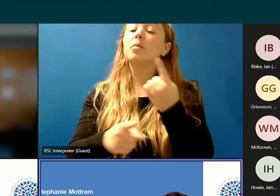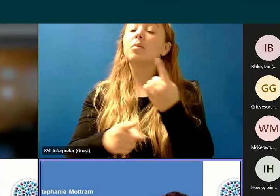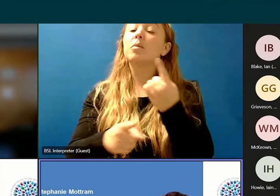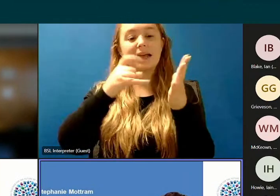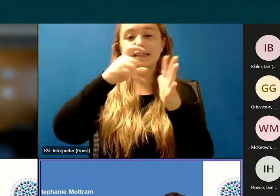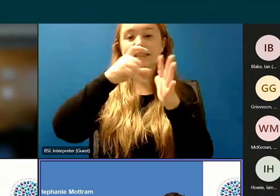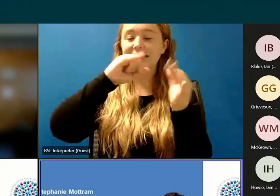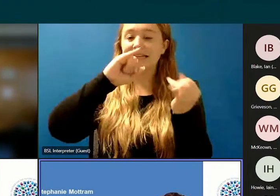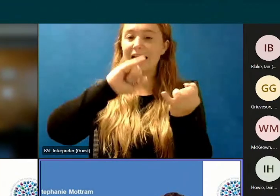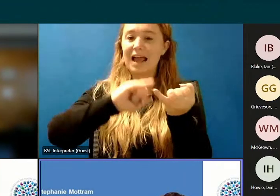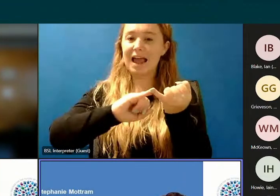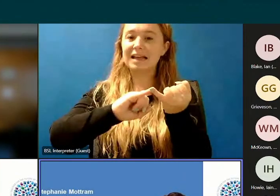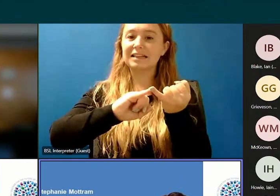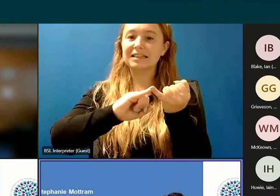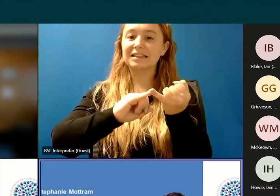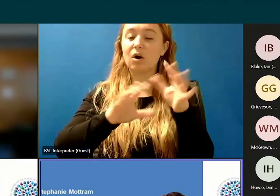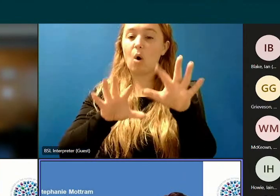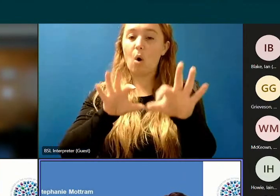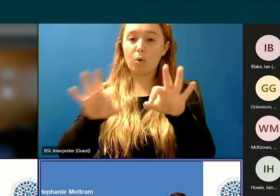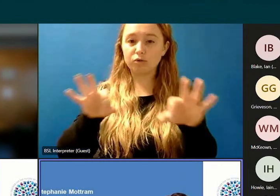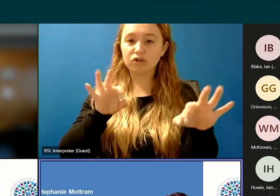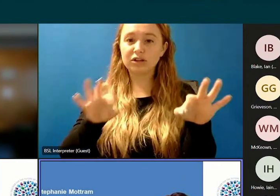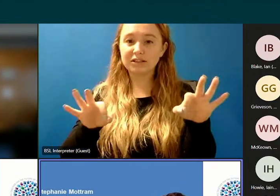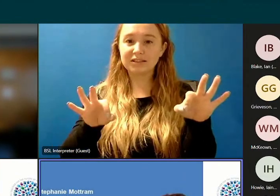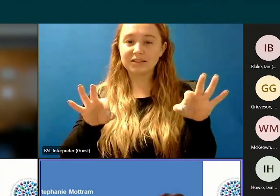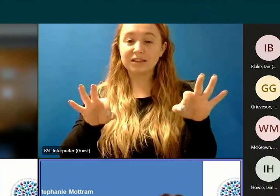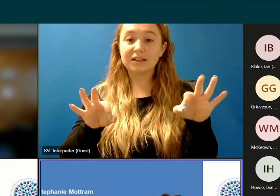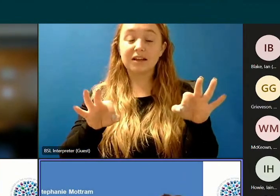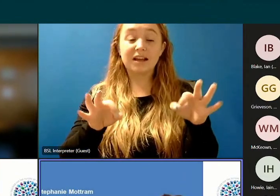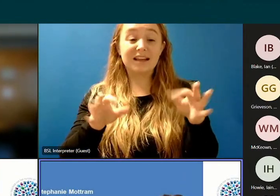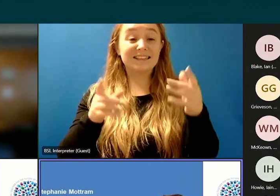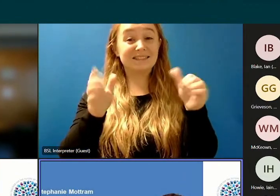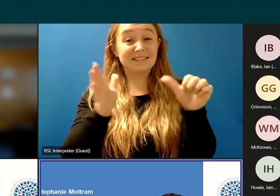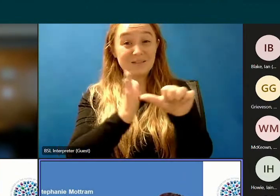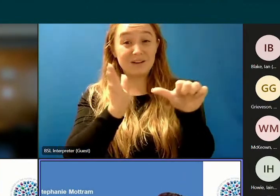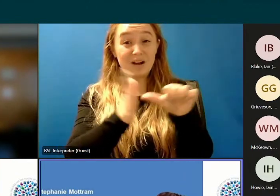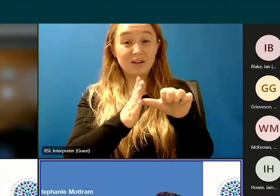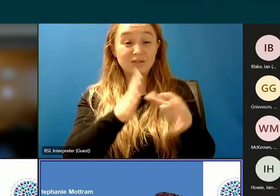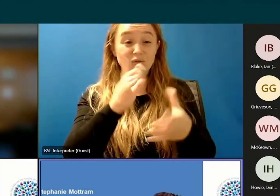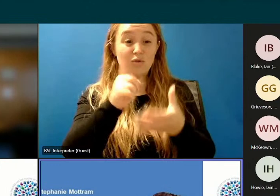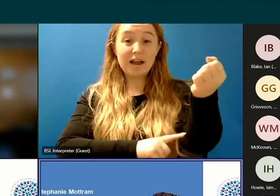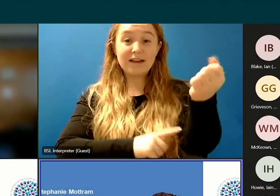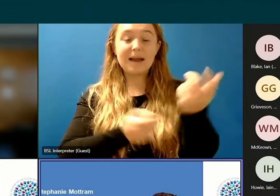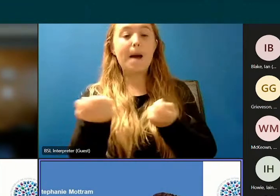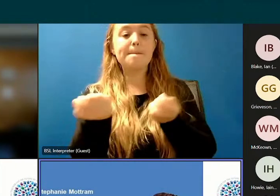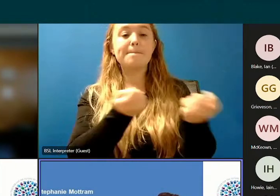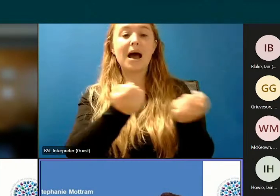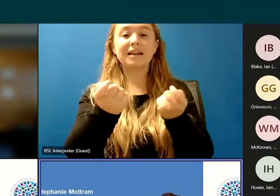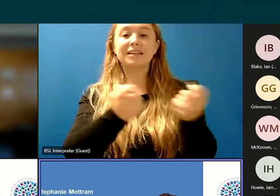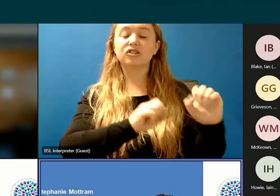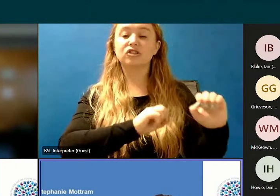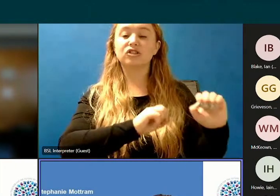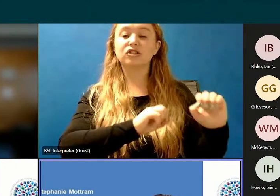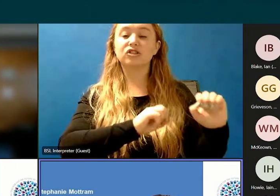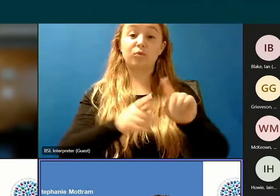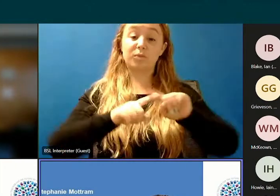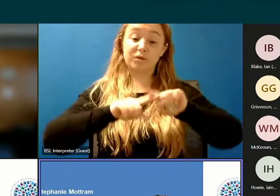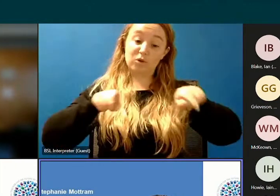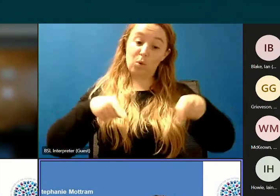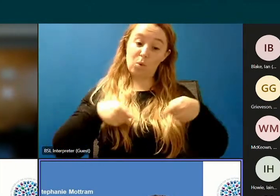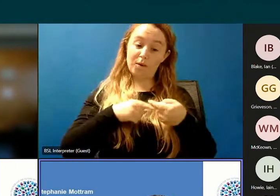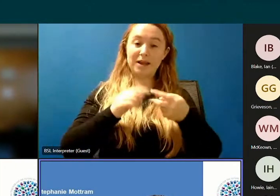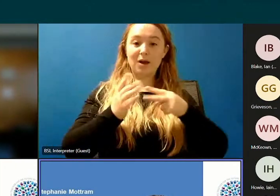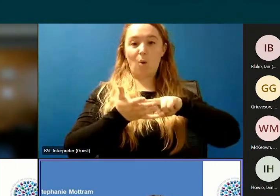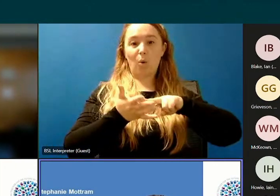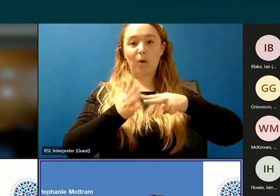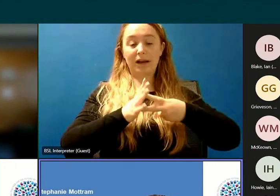what we're starting to see again is a shift where we can't get a managed service. So basically your managed services is when we organise the care and support